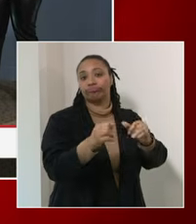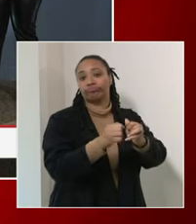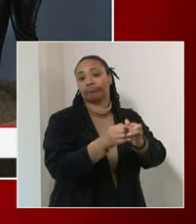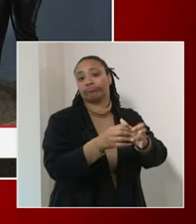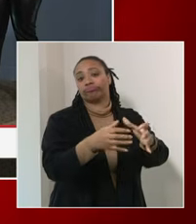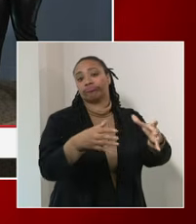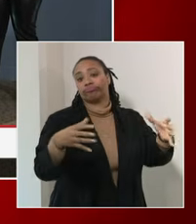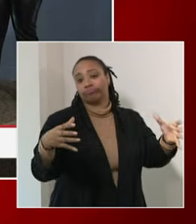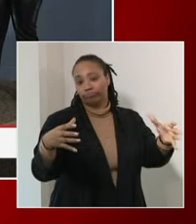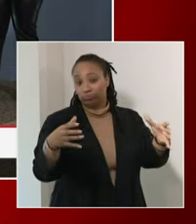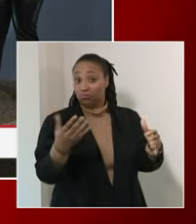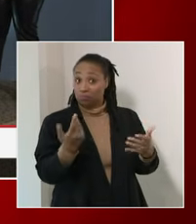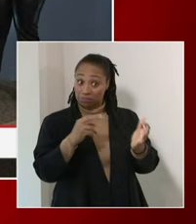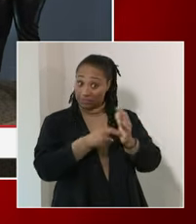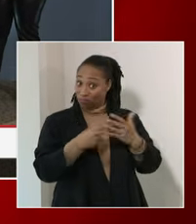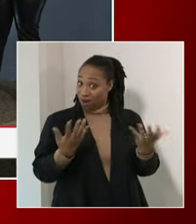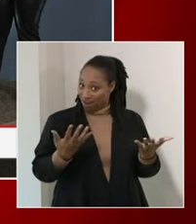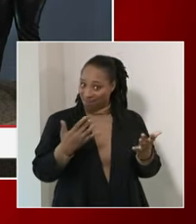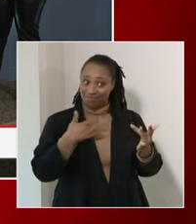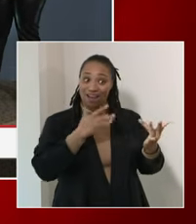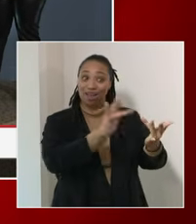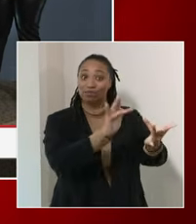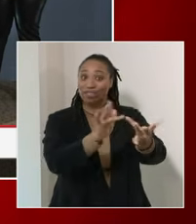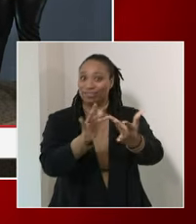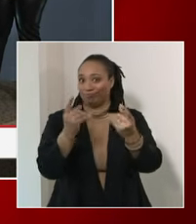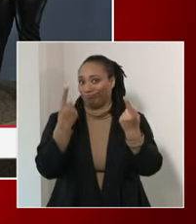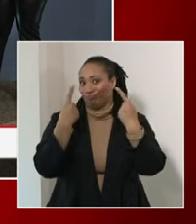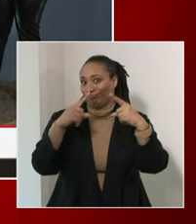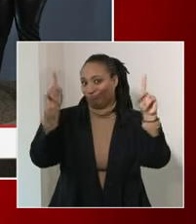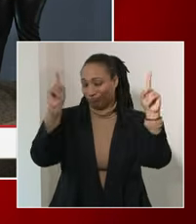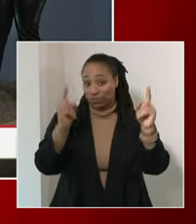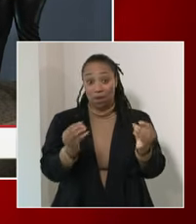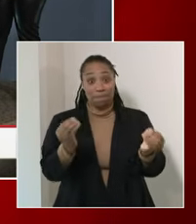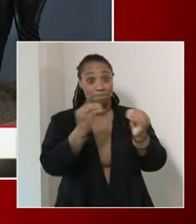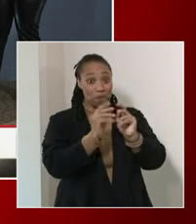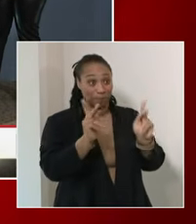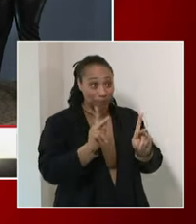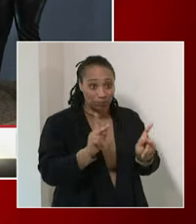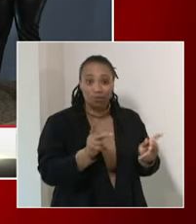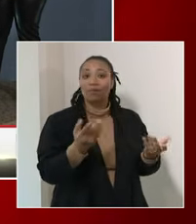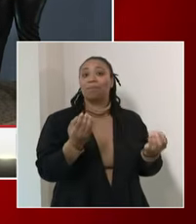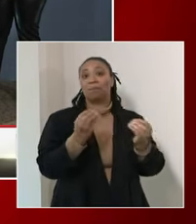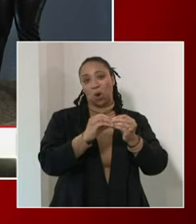do have additional numbers of beds used.